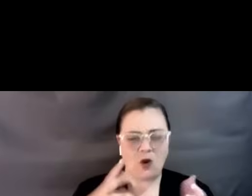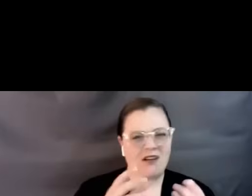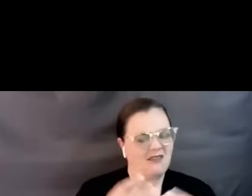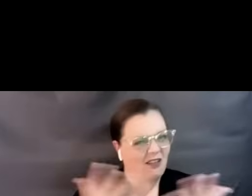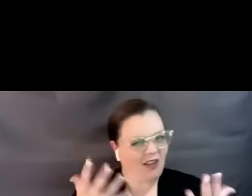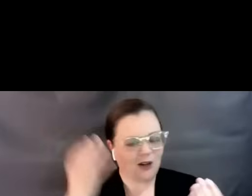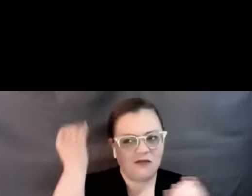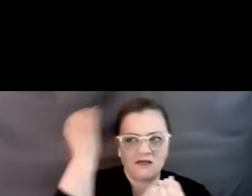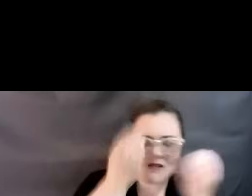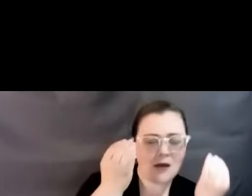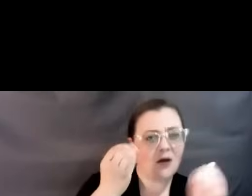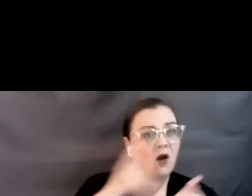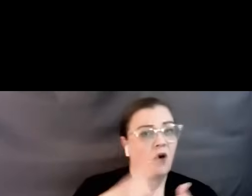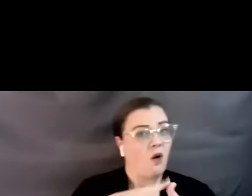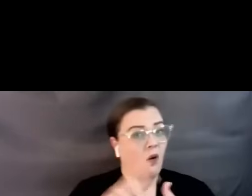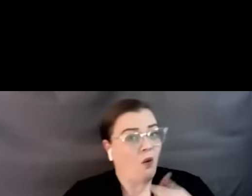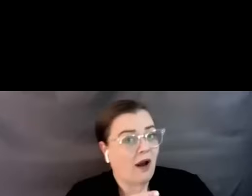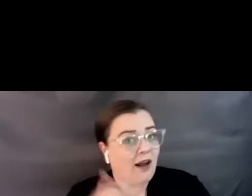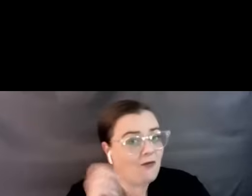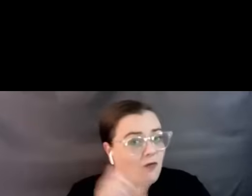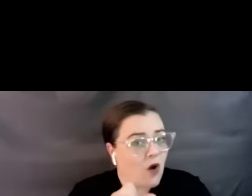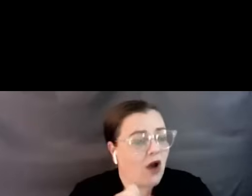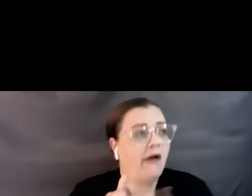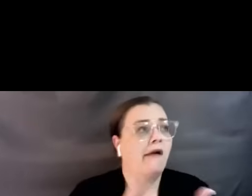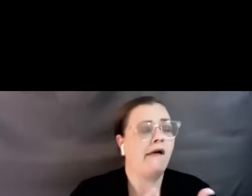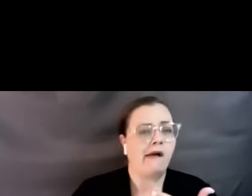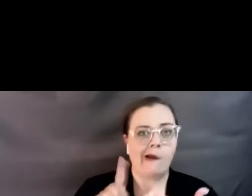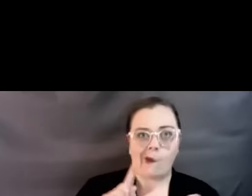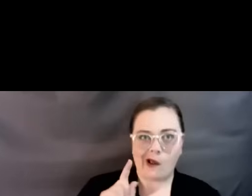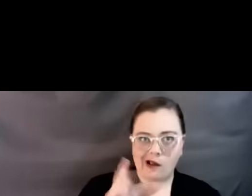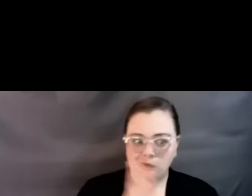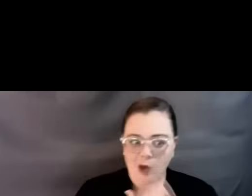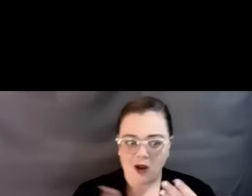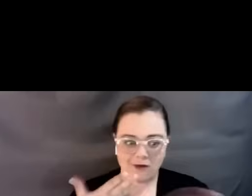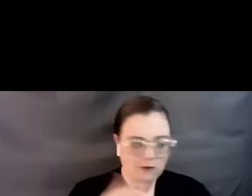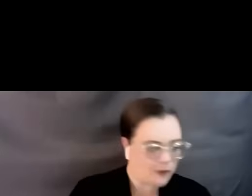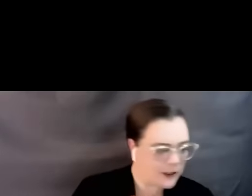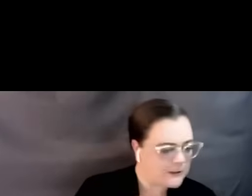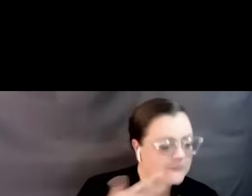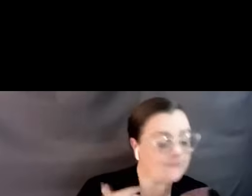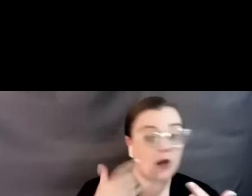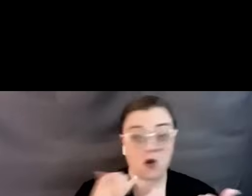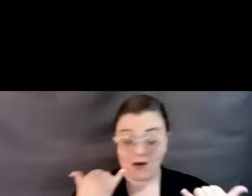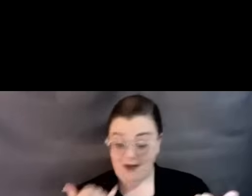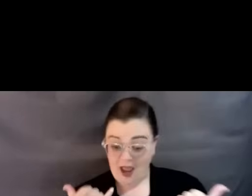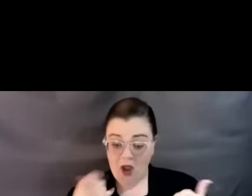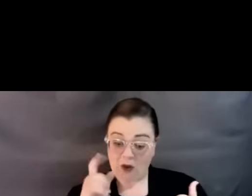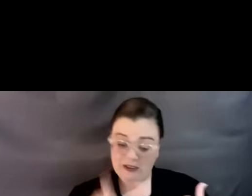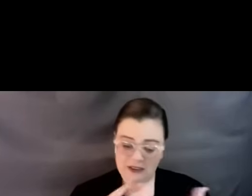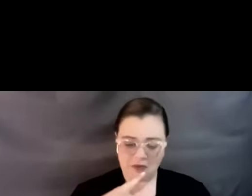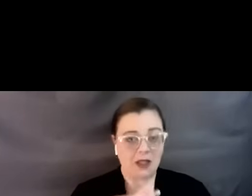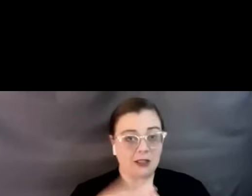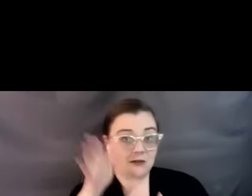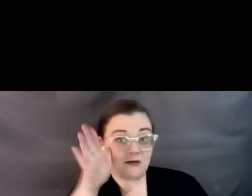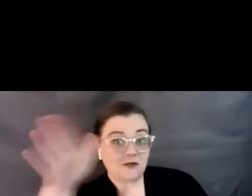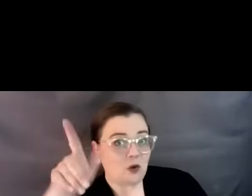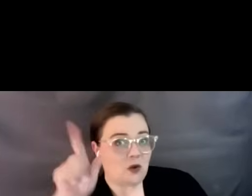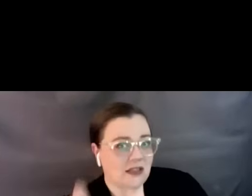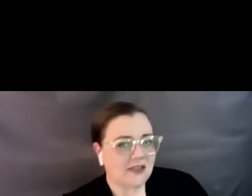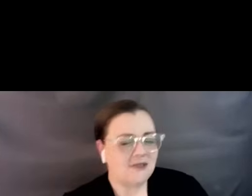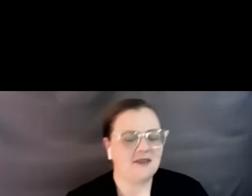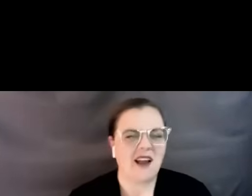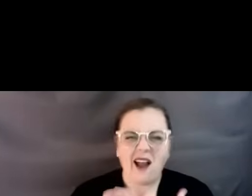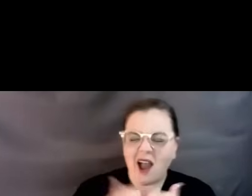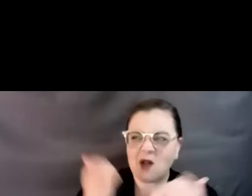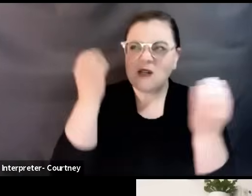where you are in your career, and your immediate and long-term needs. So when is the right time to figure out filling these roles? What should you look